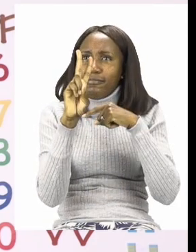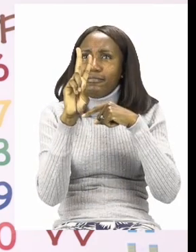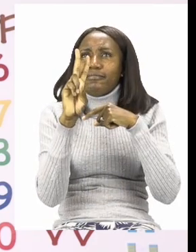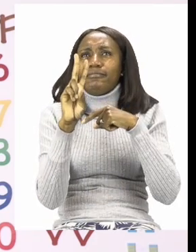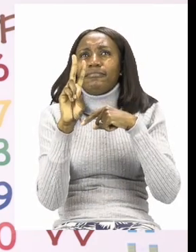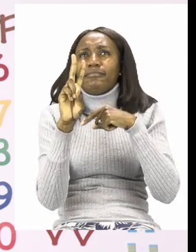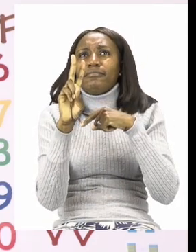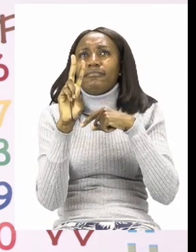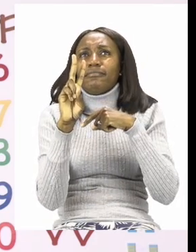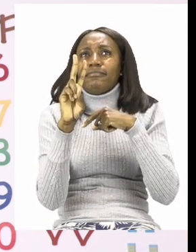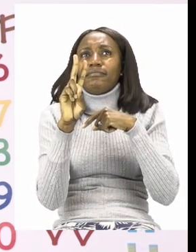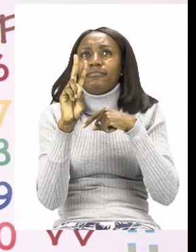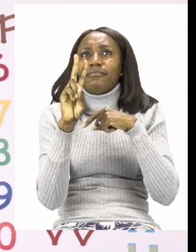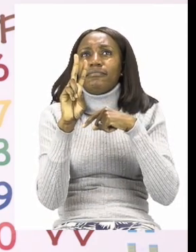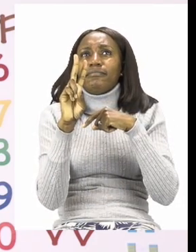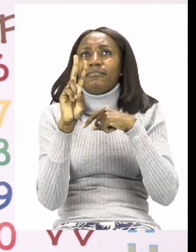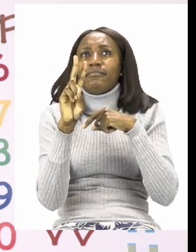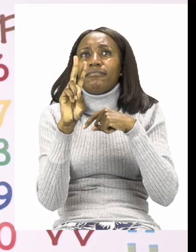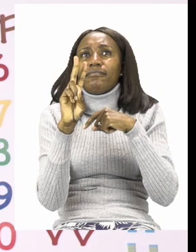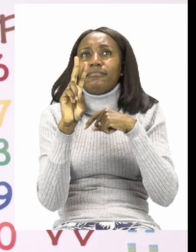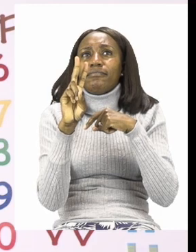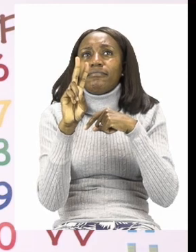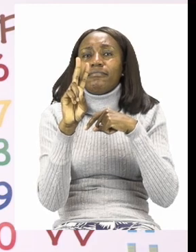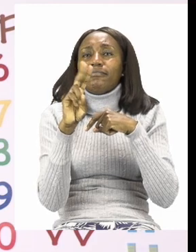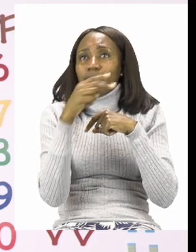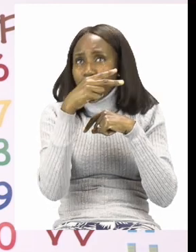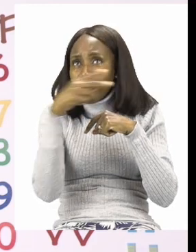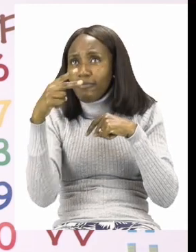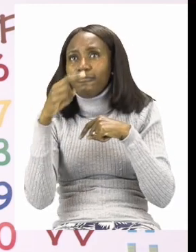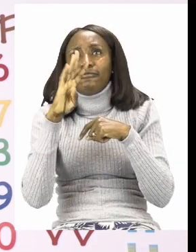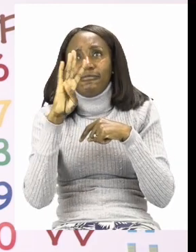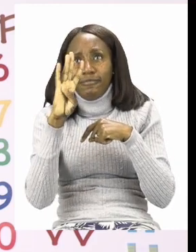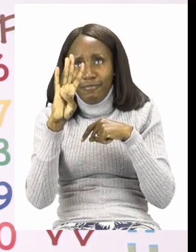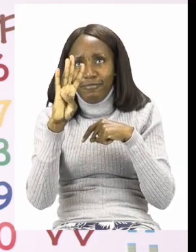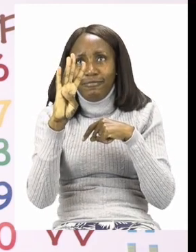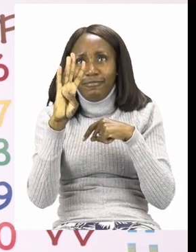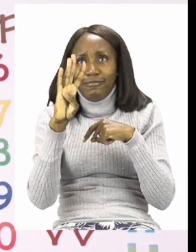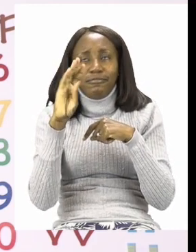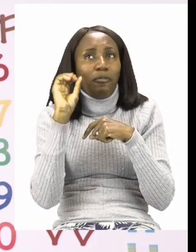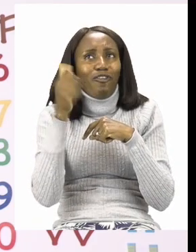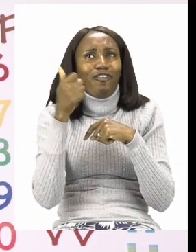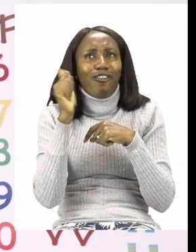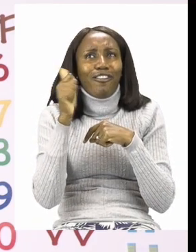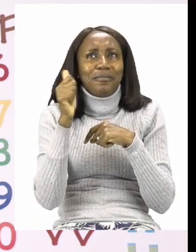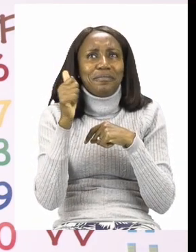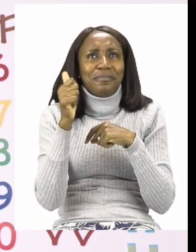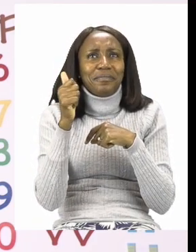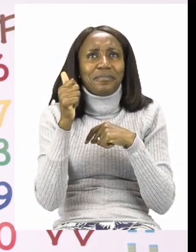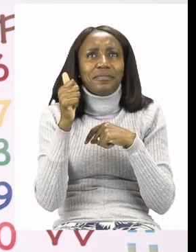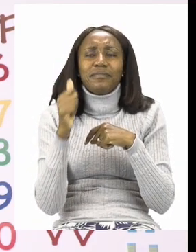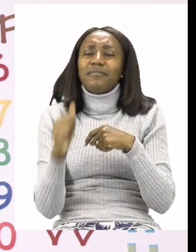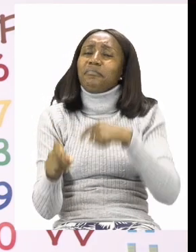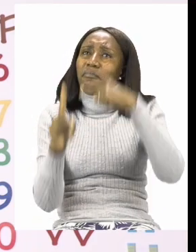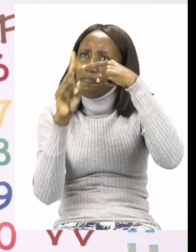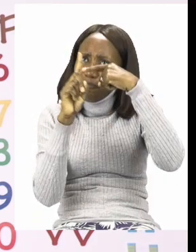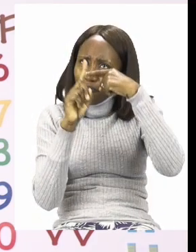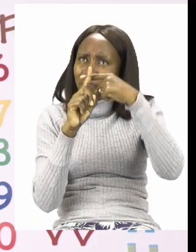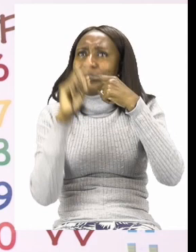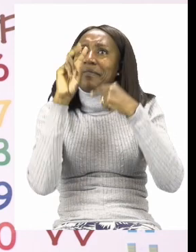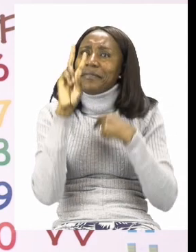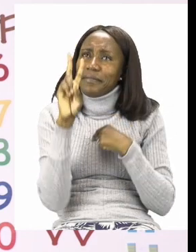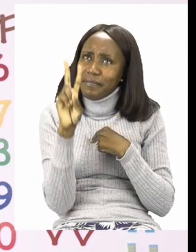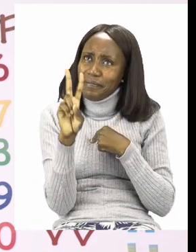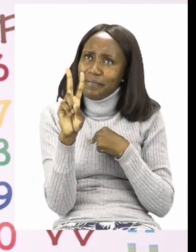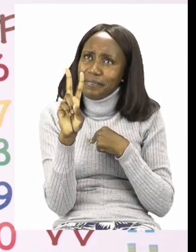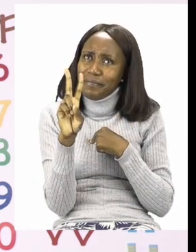we get, if you said 4, beautiful. Then we add another 2, which